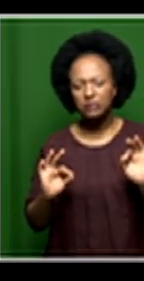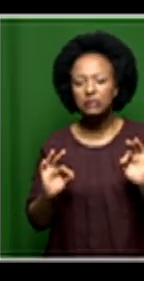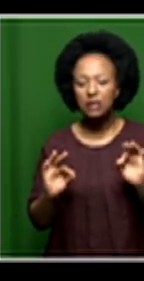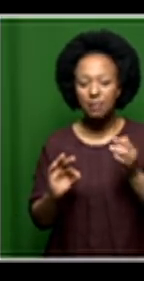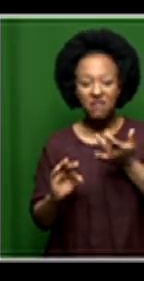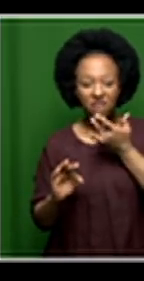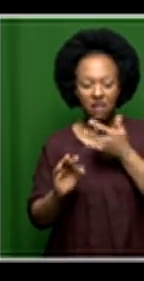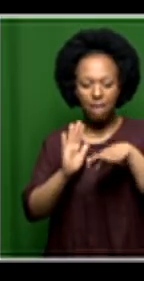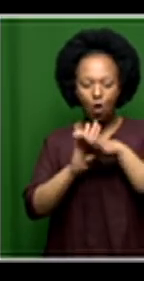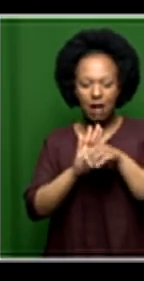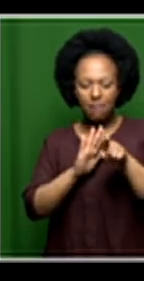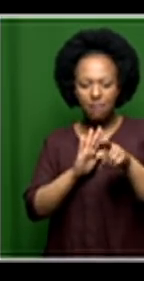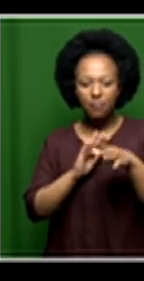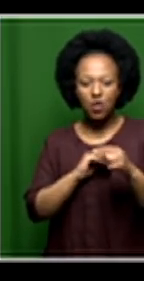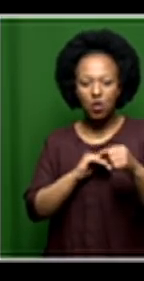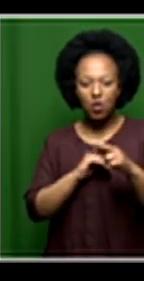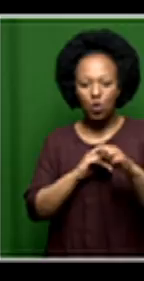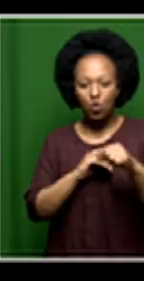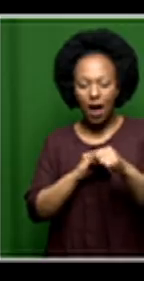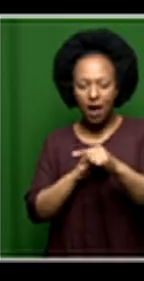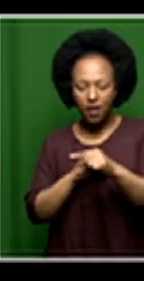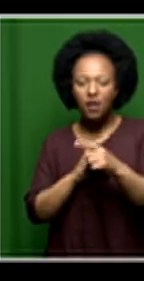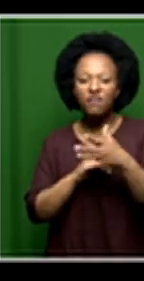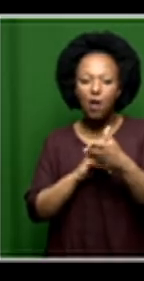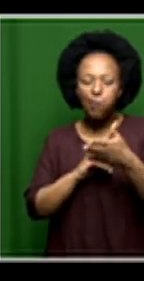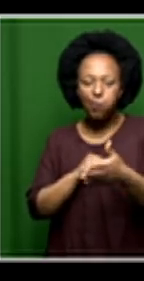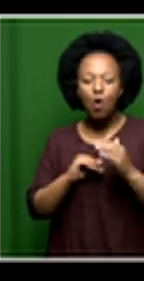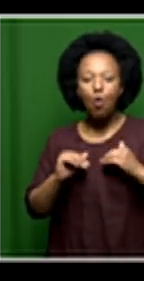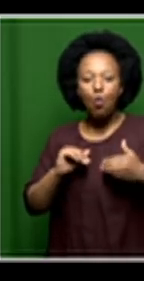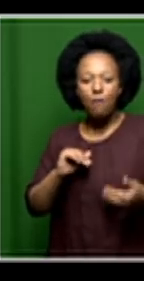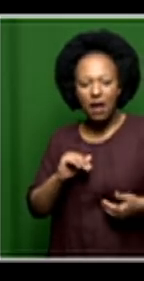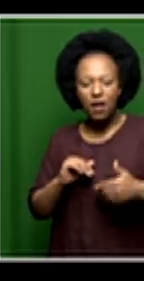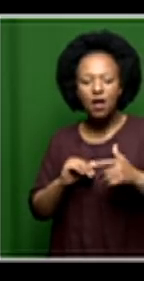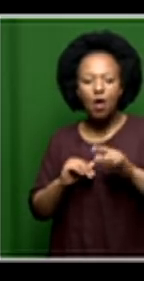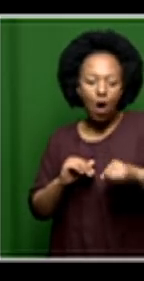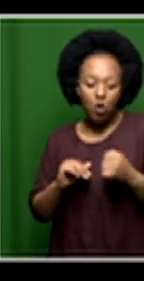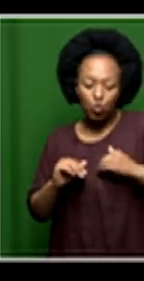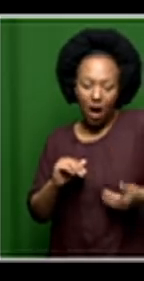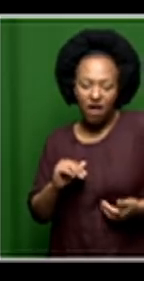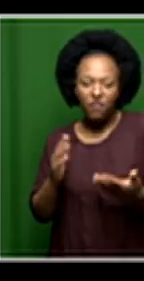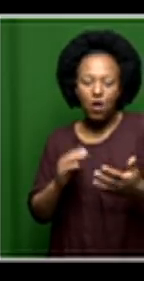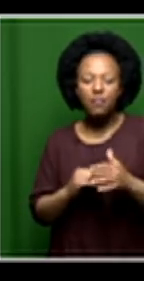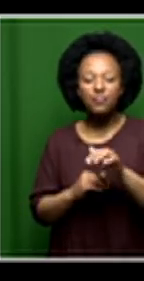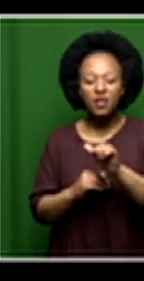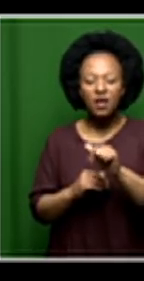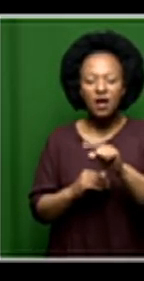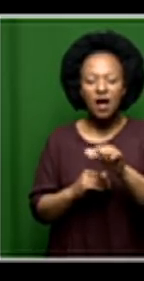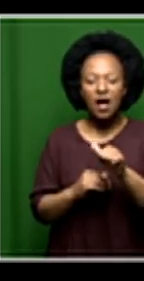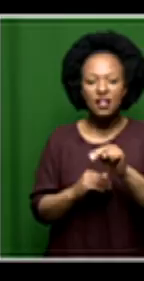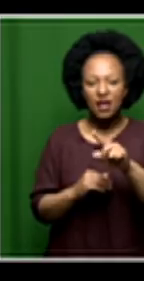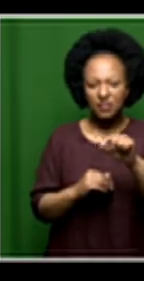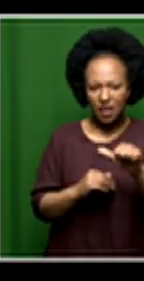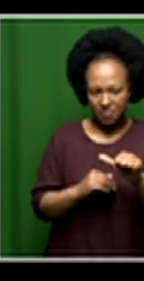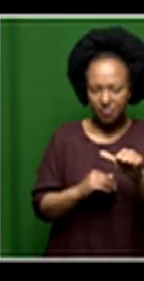programs that Greg Leakes was on, Real Housewives of Atlanta. And it's a reality show, it's a franchise in the